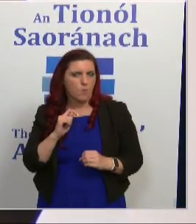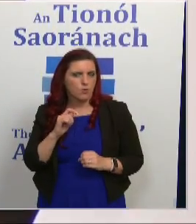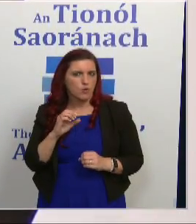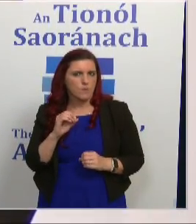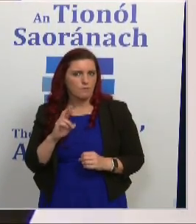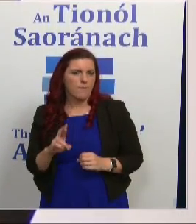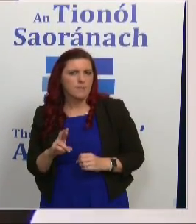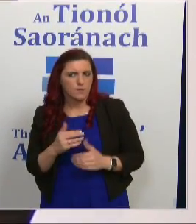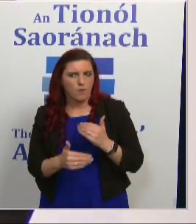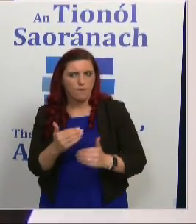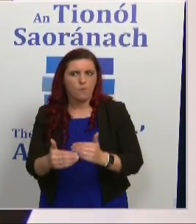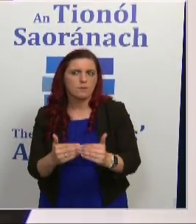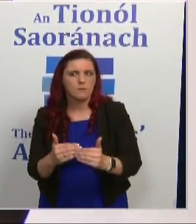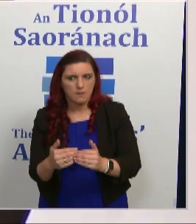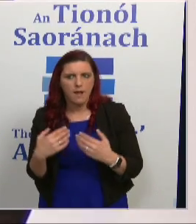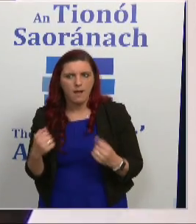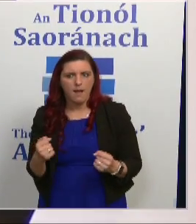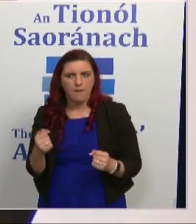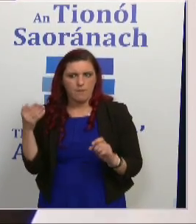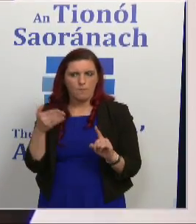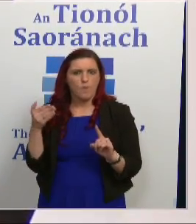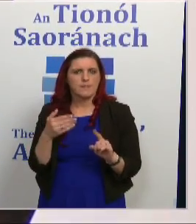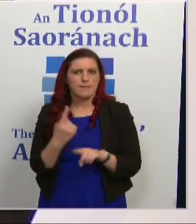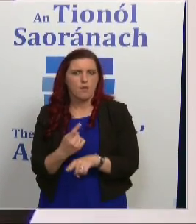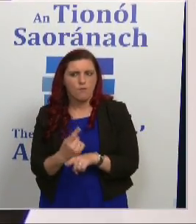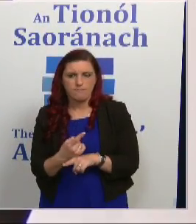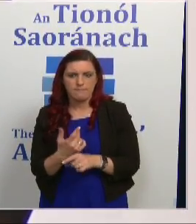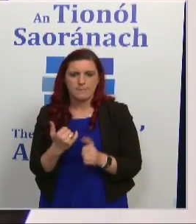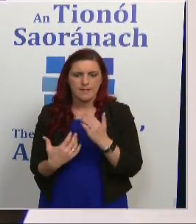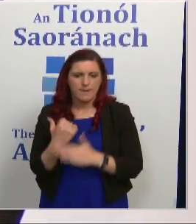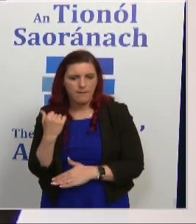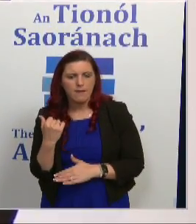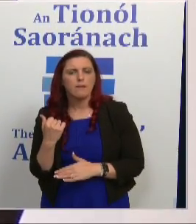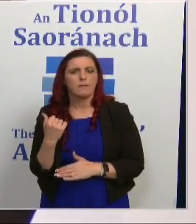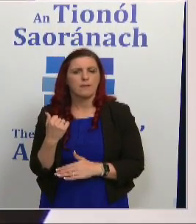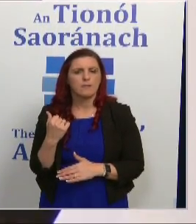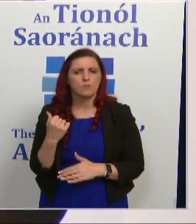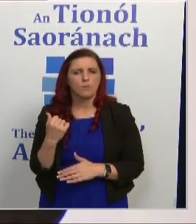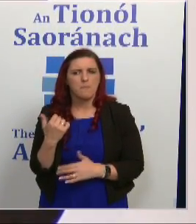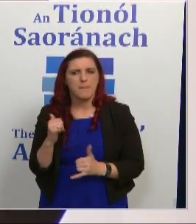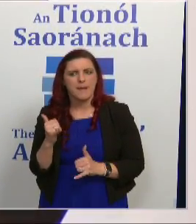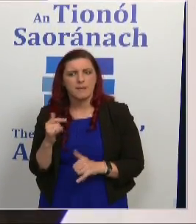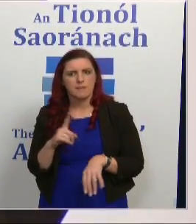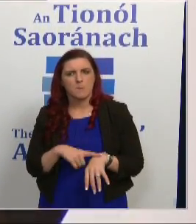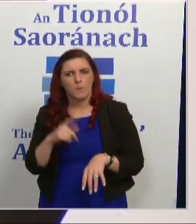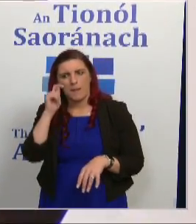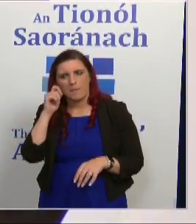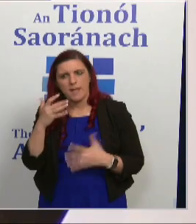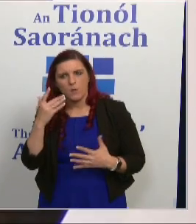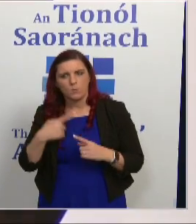forward. Has it served a purpose? To what extent it has been successful? Is it time to think about how we might do it differently?